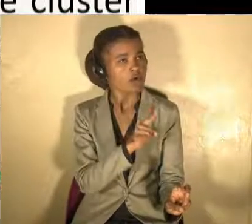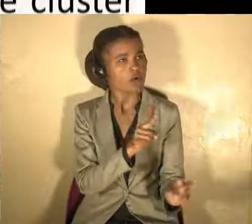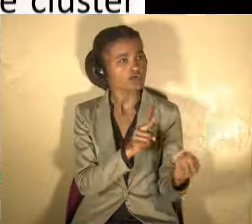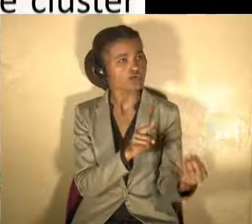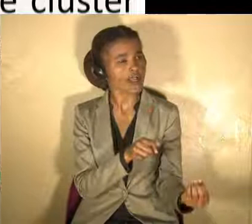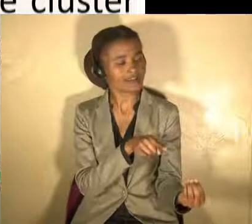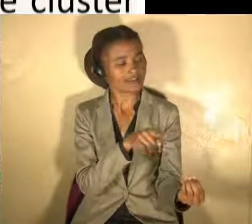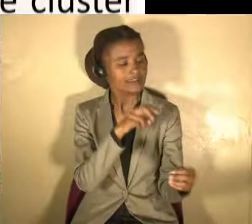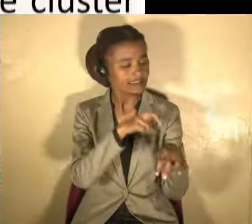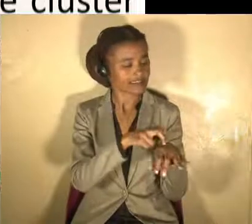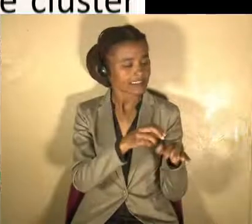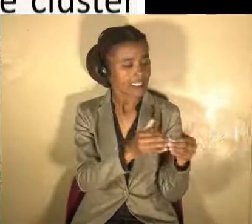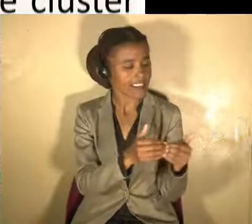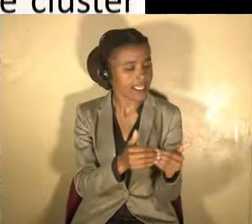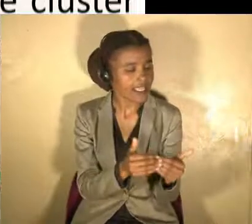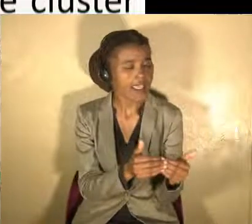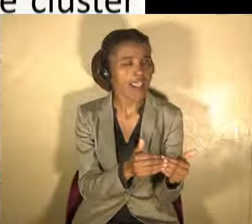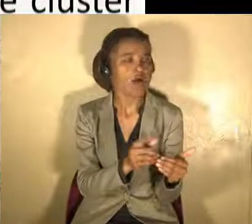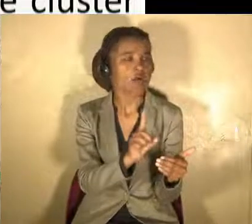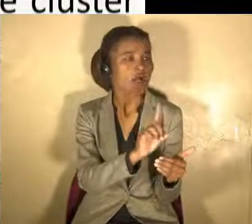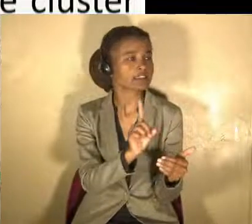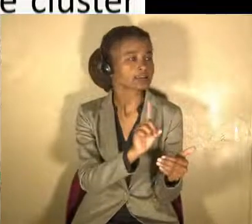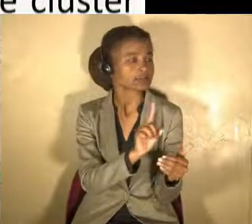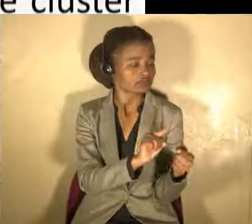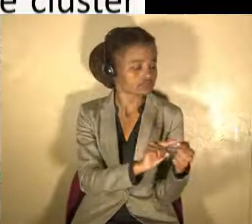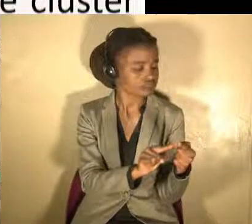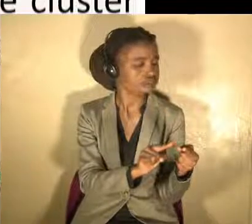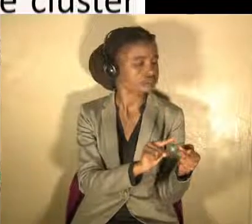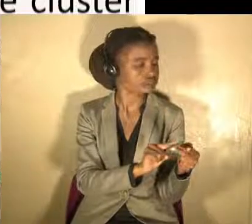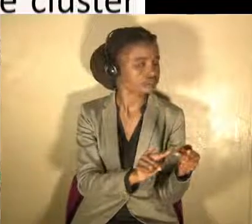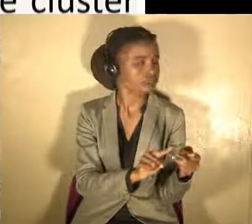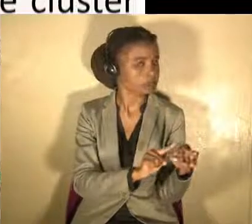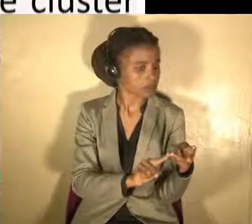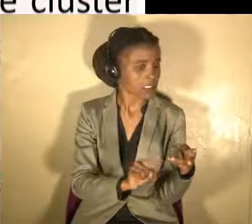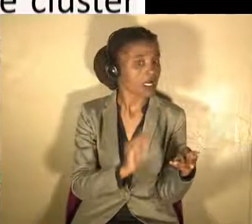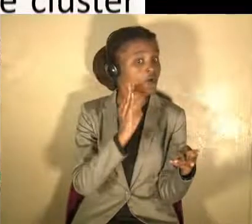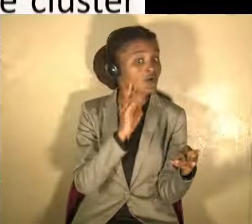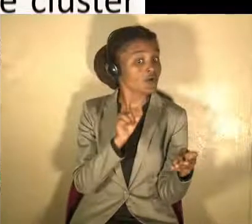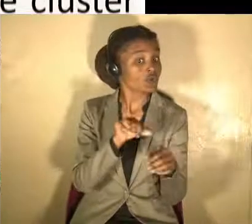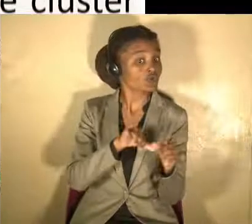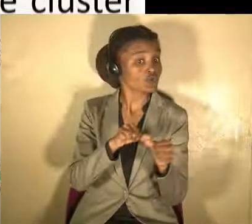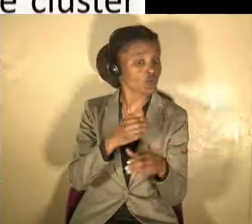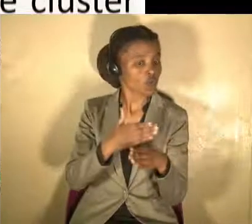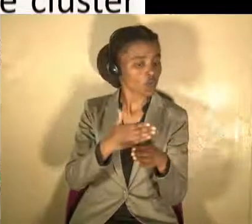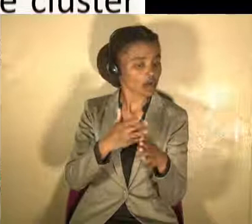is suitable for that child. And in this instance, then such a child can be placed